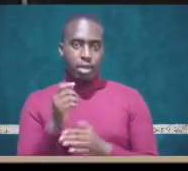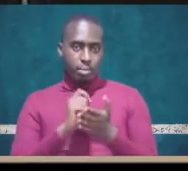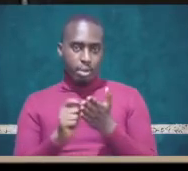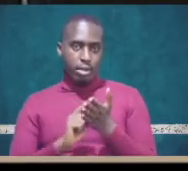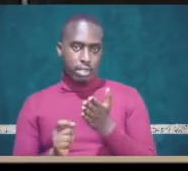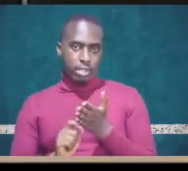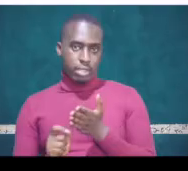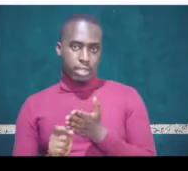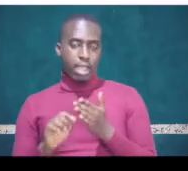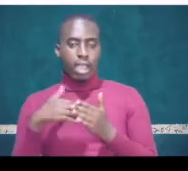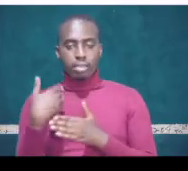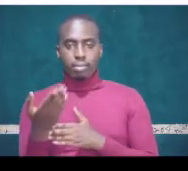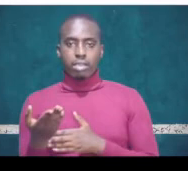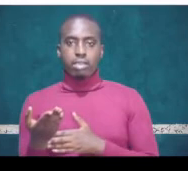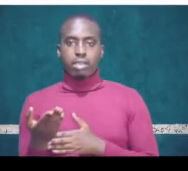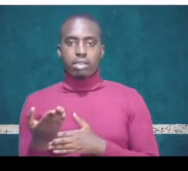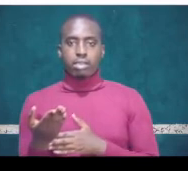it, and then